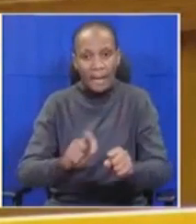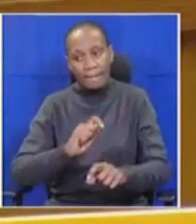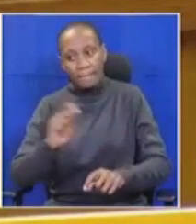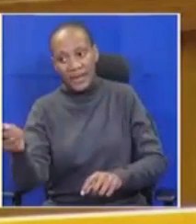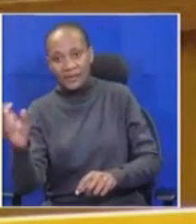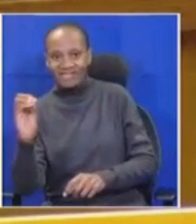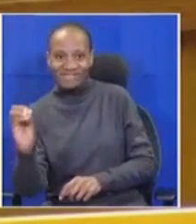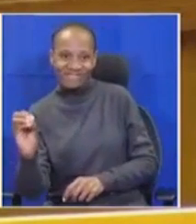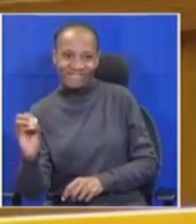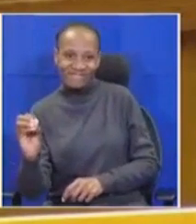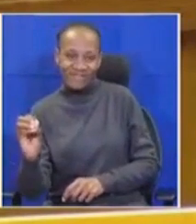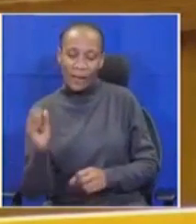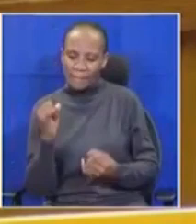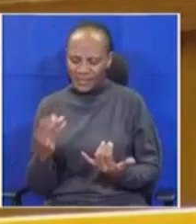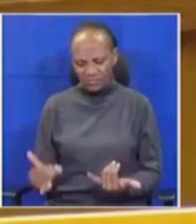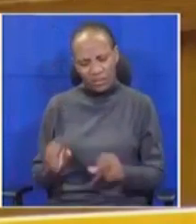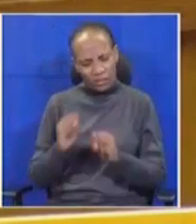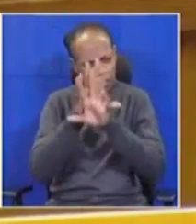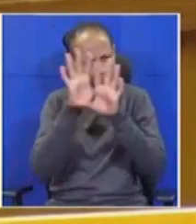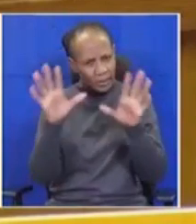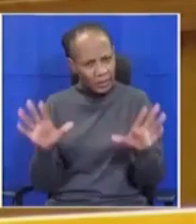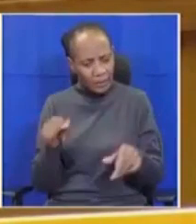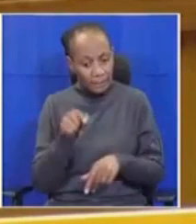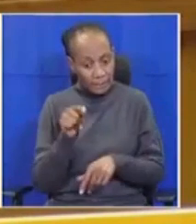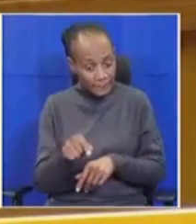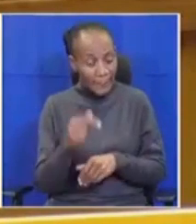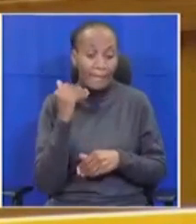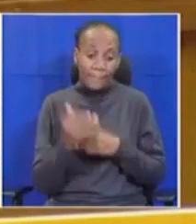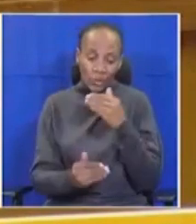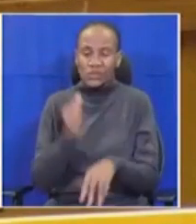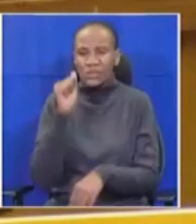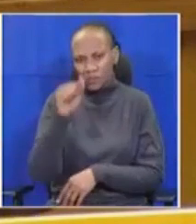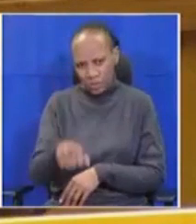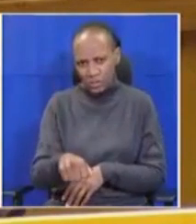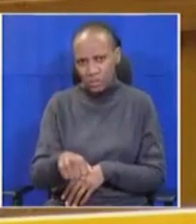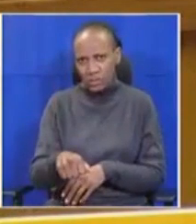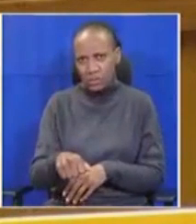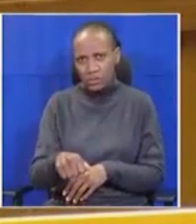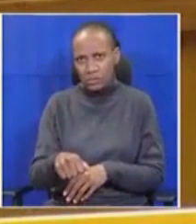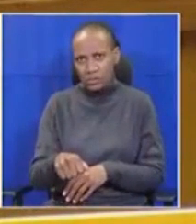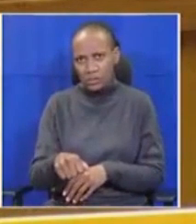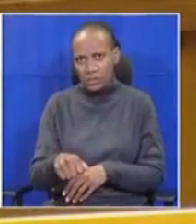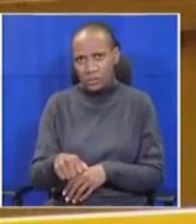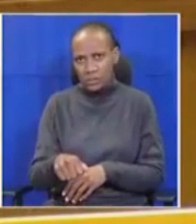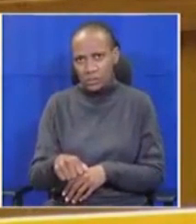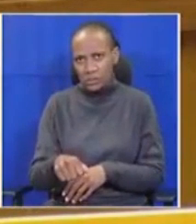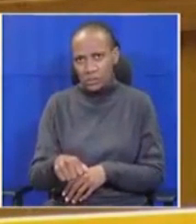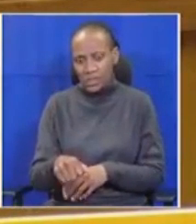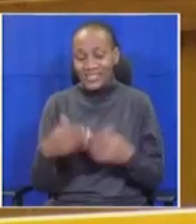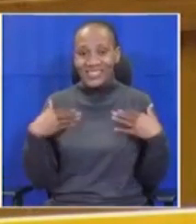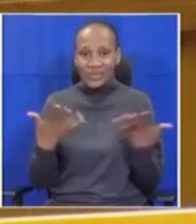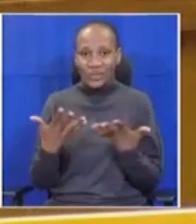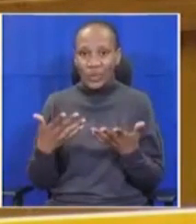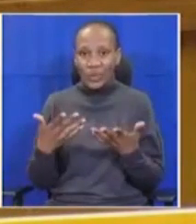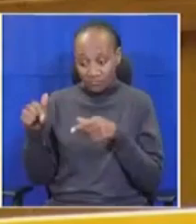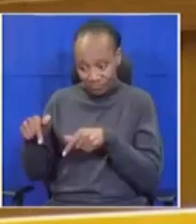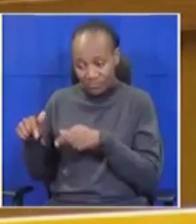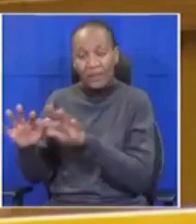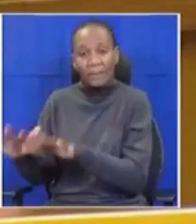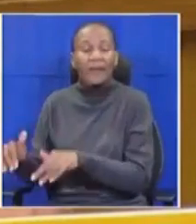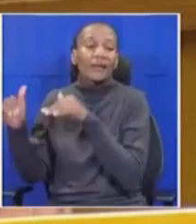compensation. It's clearly a process which, having been embraced by this House, is going to